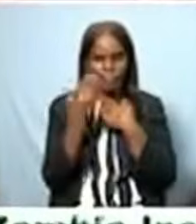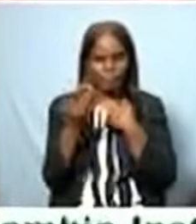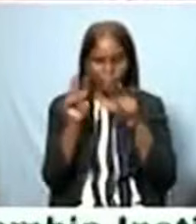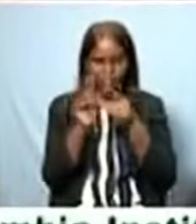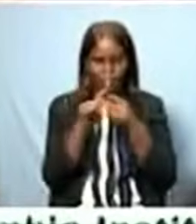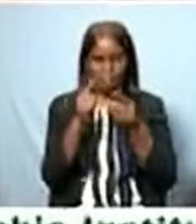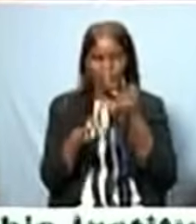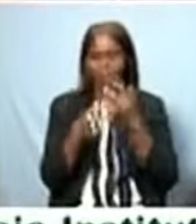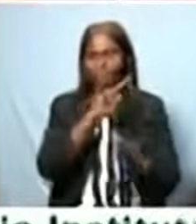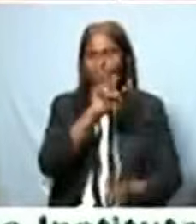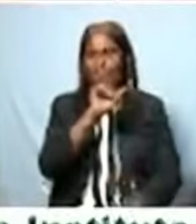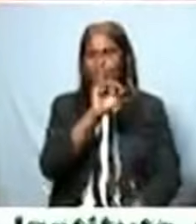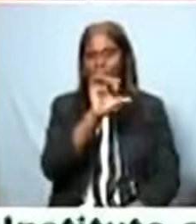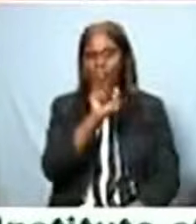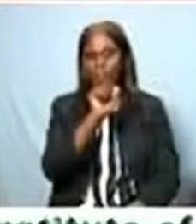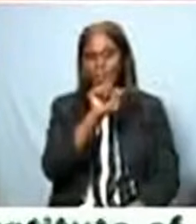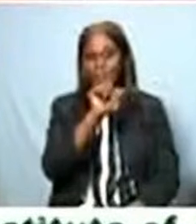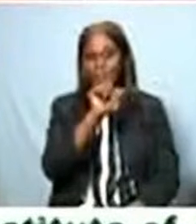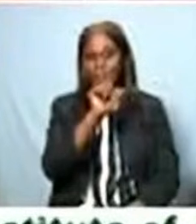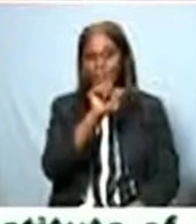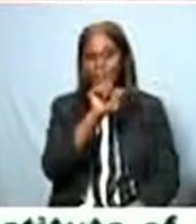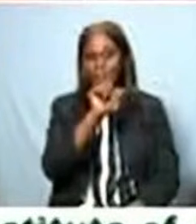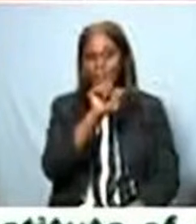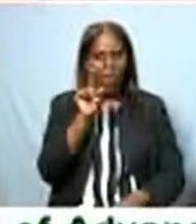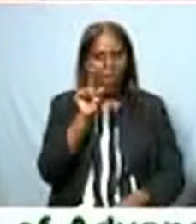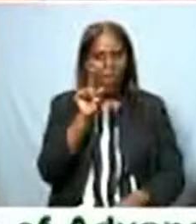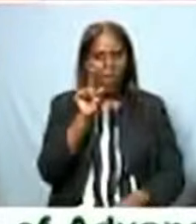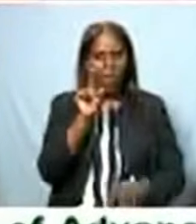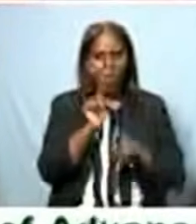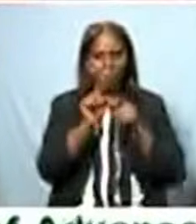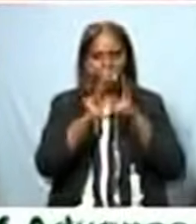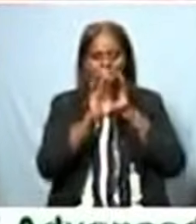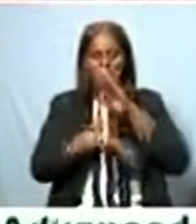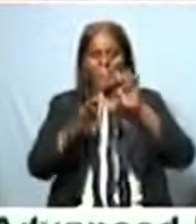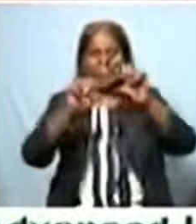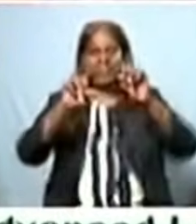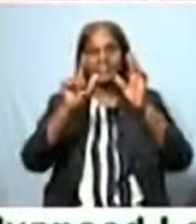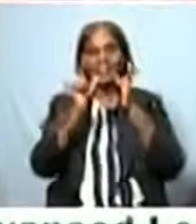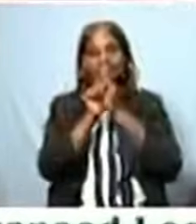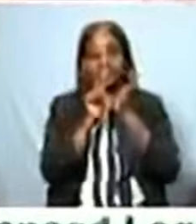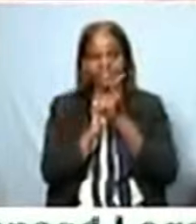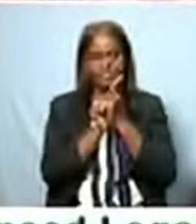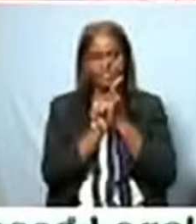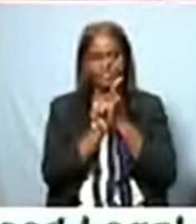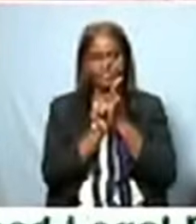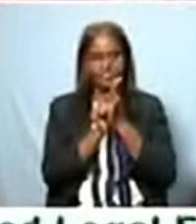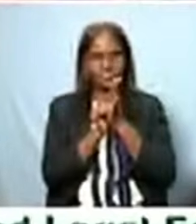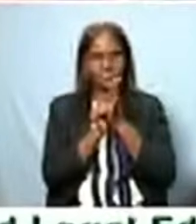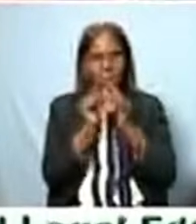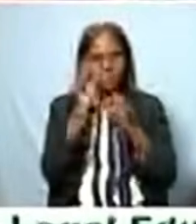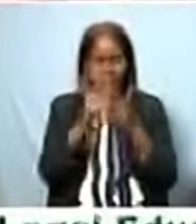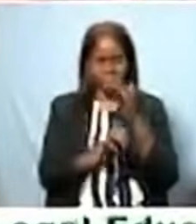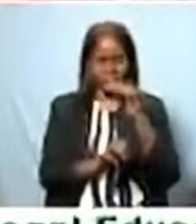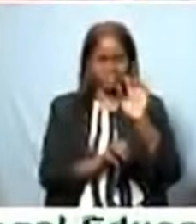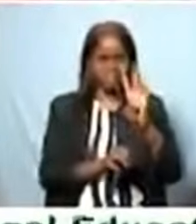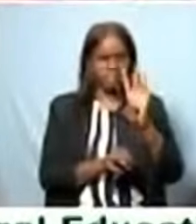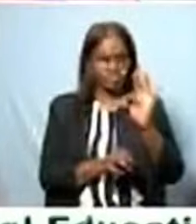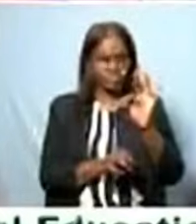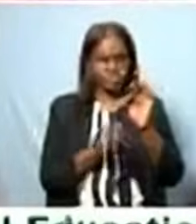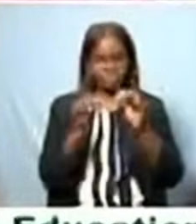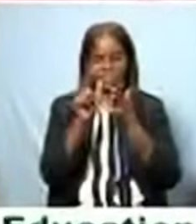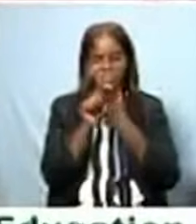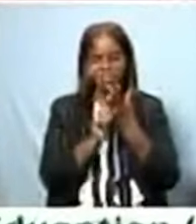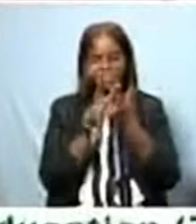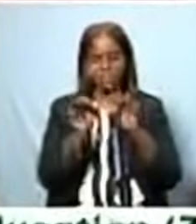at ZIALE, as we all know it, under the Education Act, at Chapter 49 of the Laws